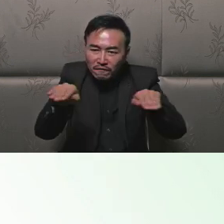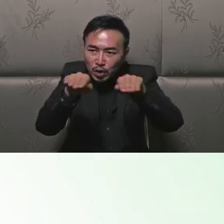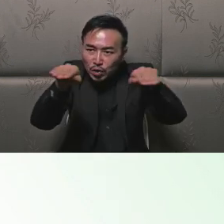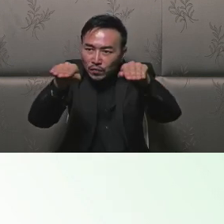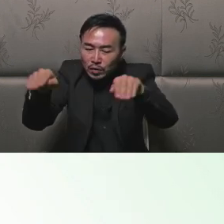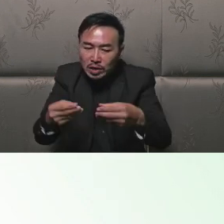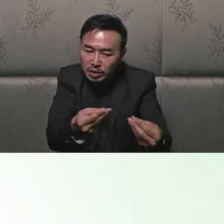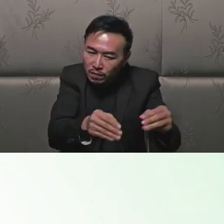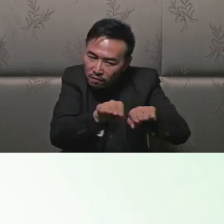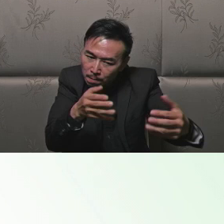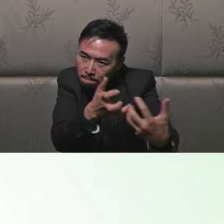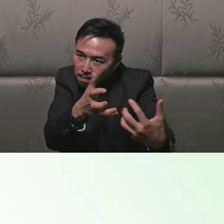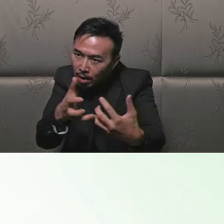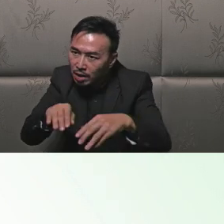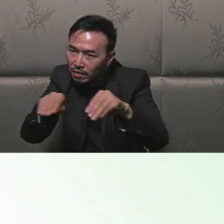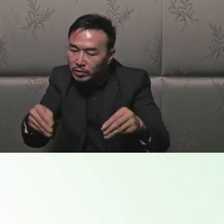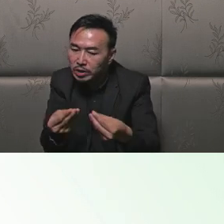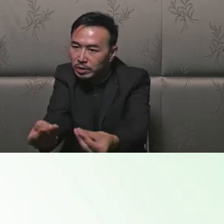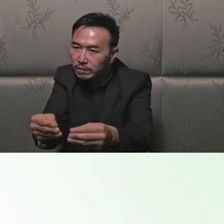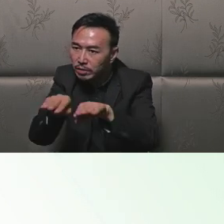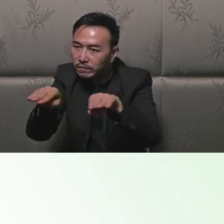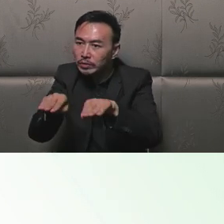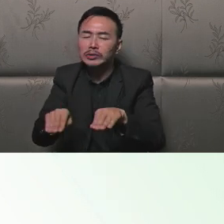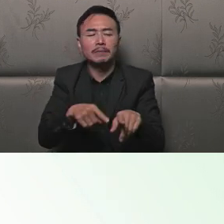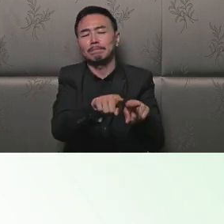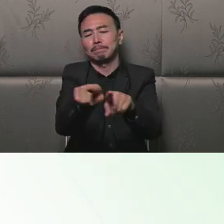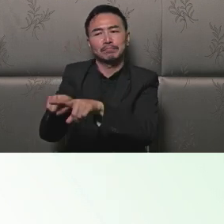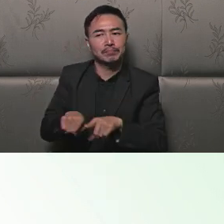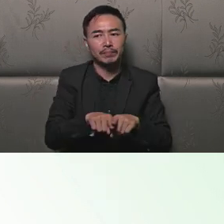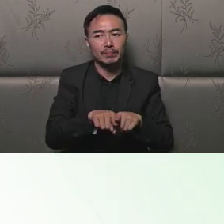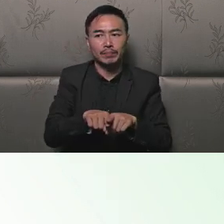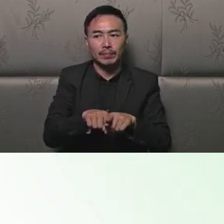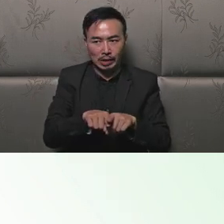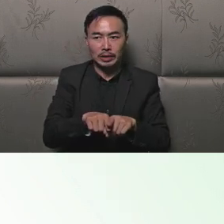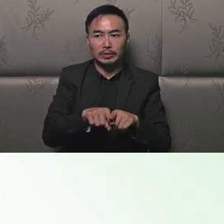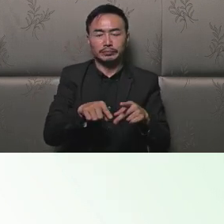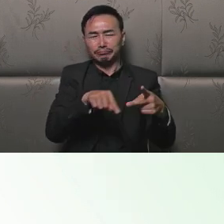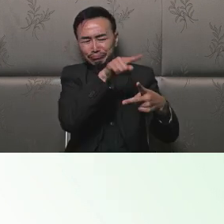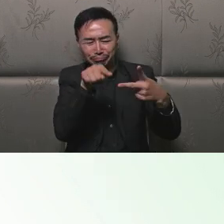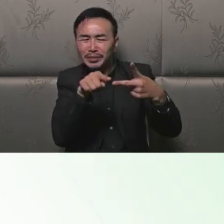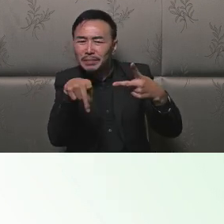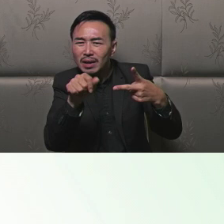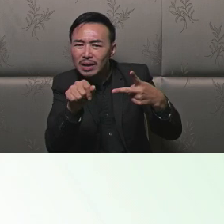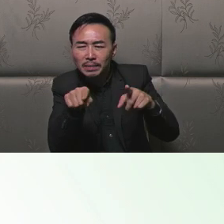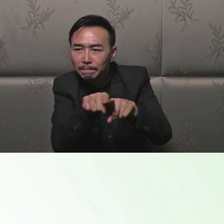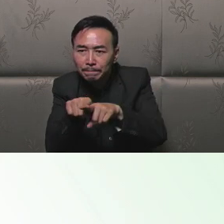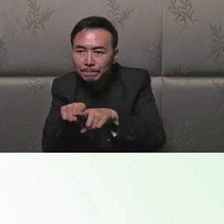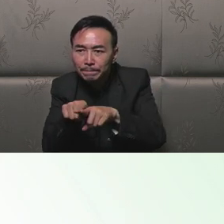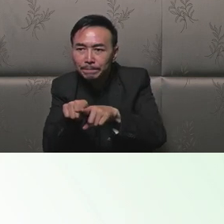recognized indigenous groups, the Panay Bukidnon and the Ati group. So we need to profile who are the members